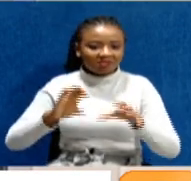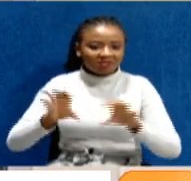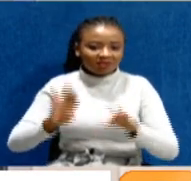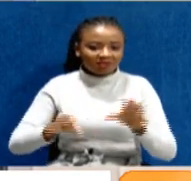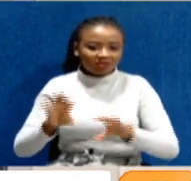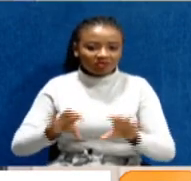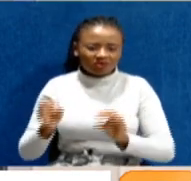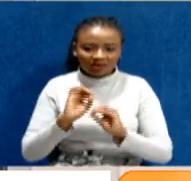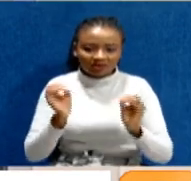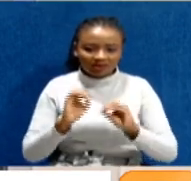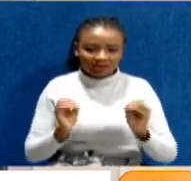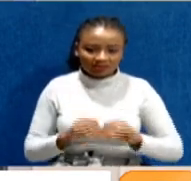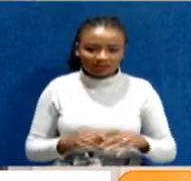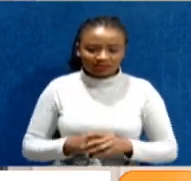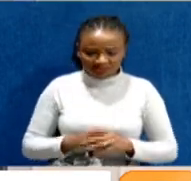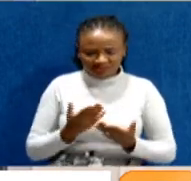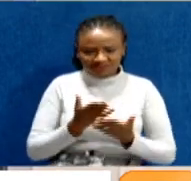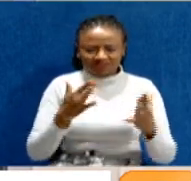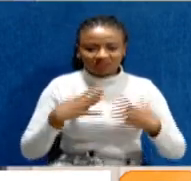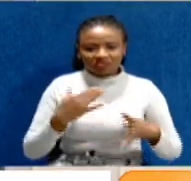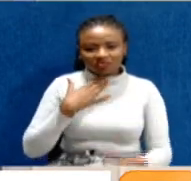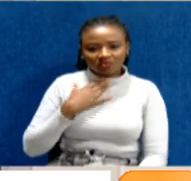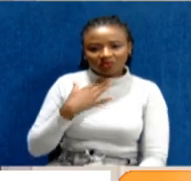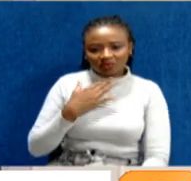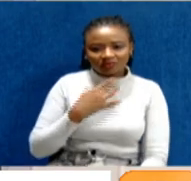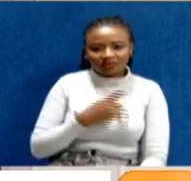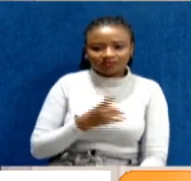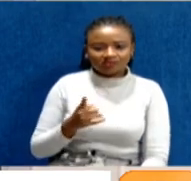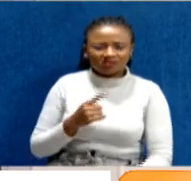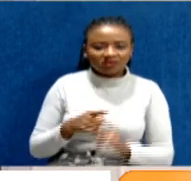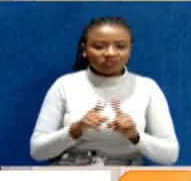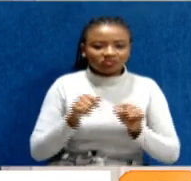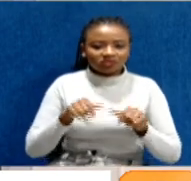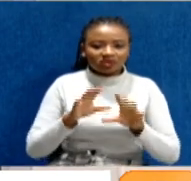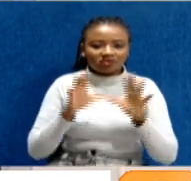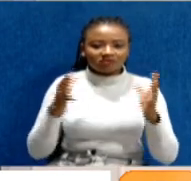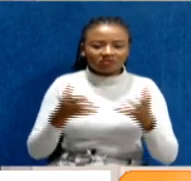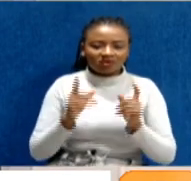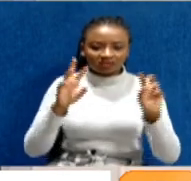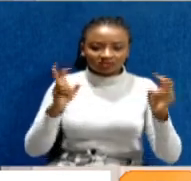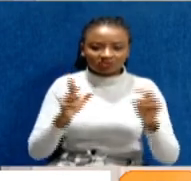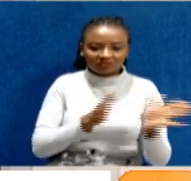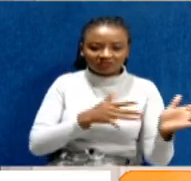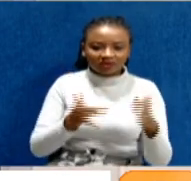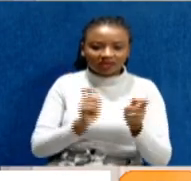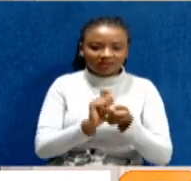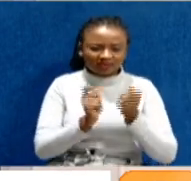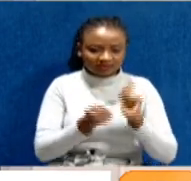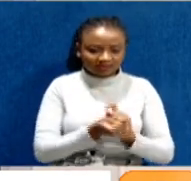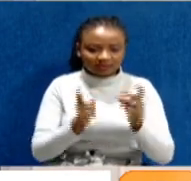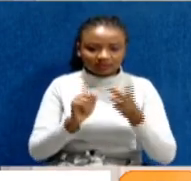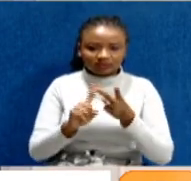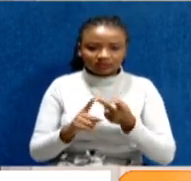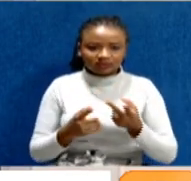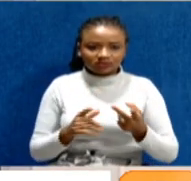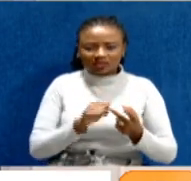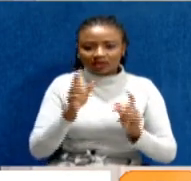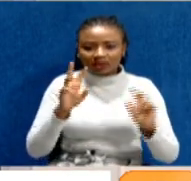which has the benefits even to the ecosystem, especially now with all these global issues of climate change, with all these global issues